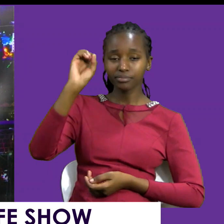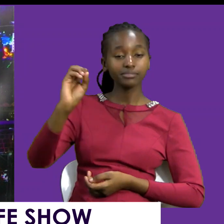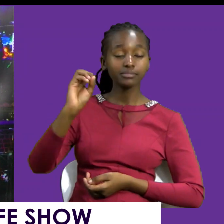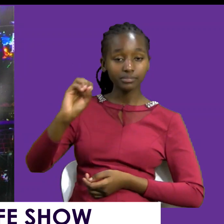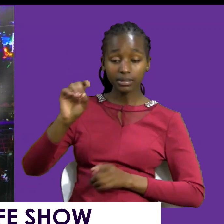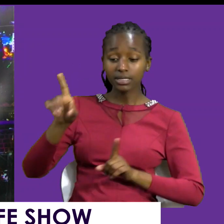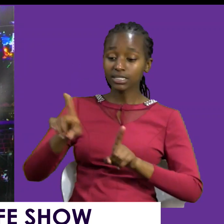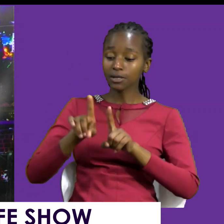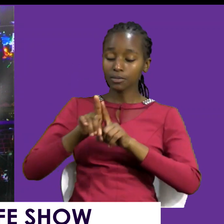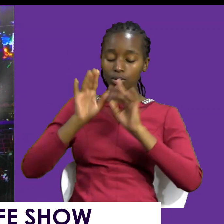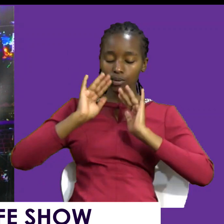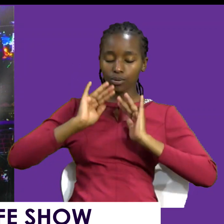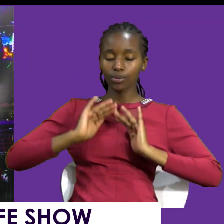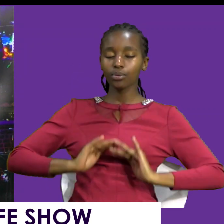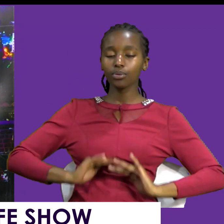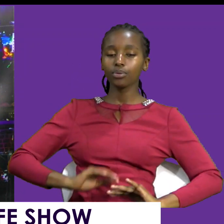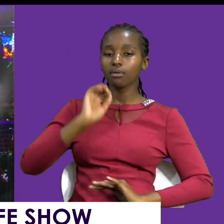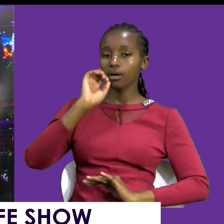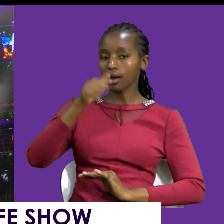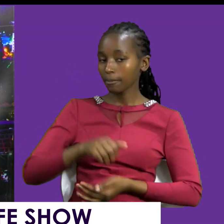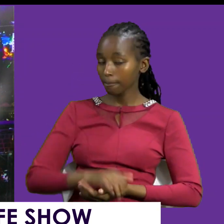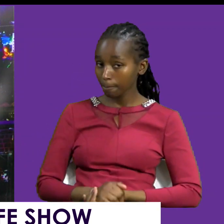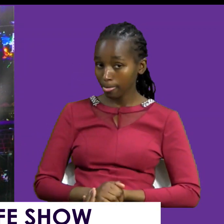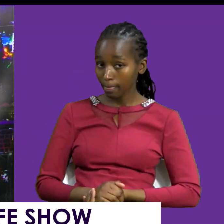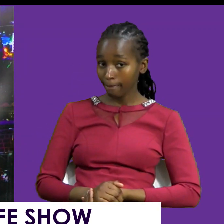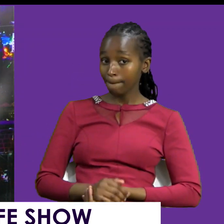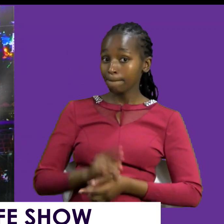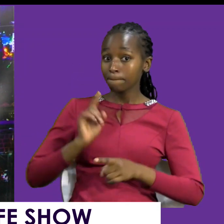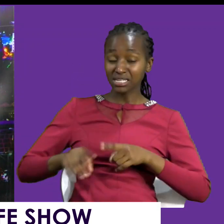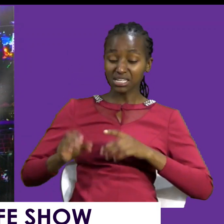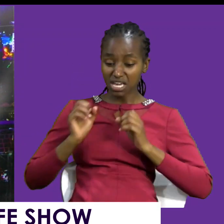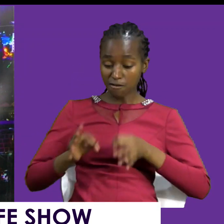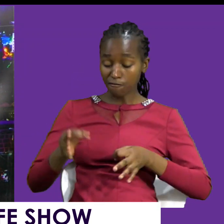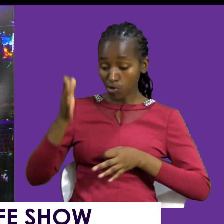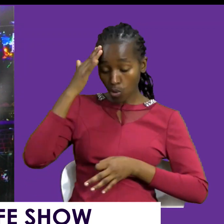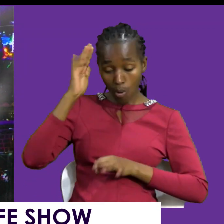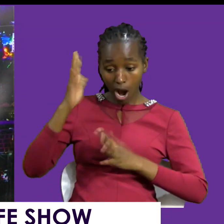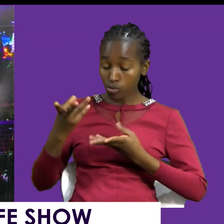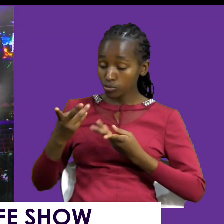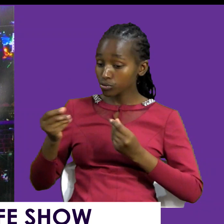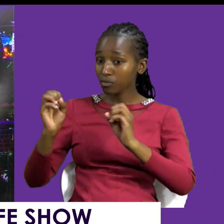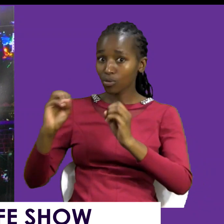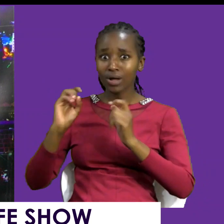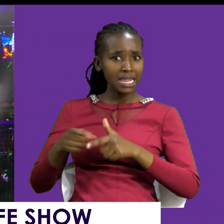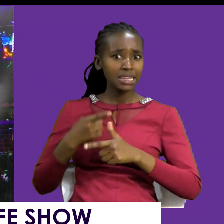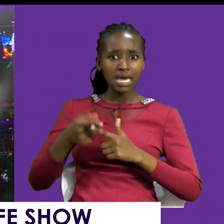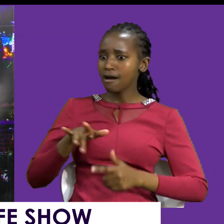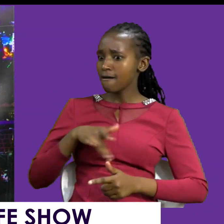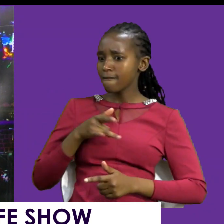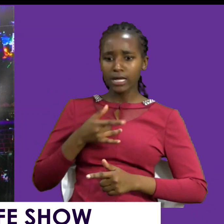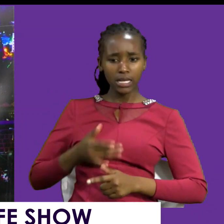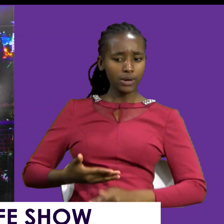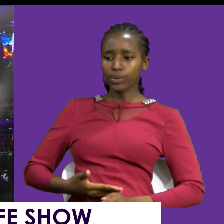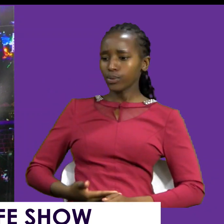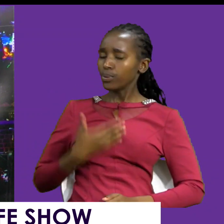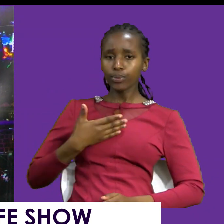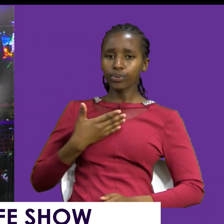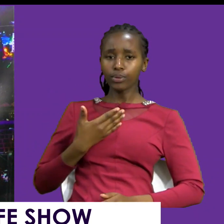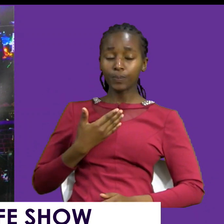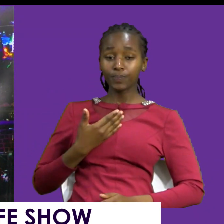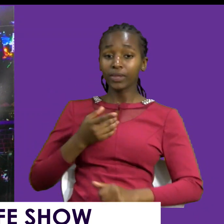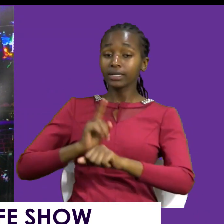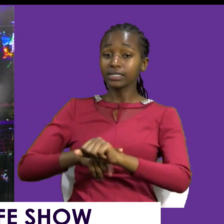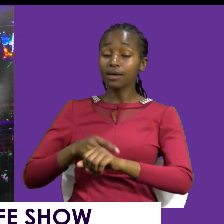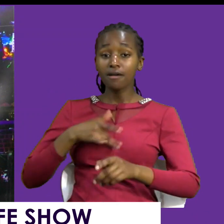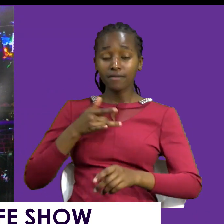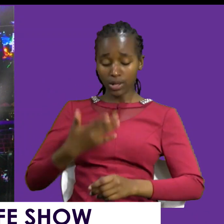yourself, because if you do not know how to deal with it, you will be angry. And when you become angry, you